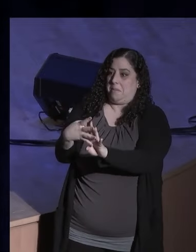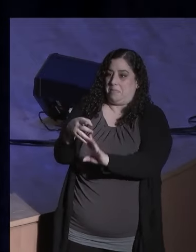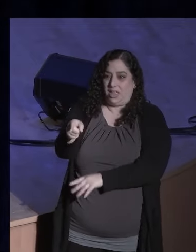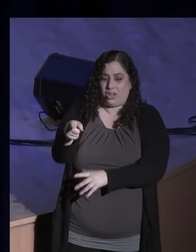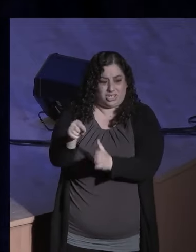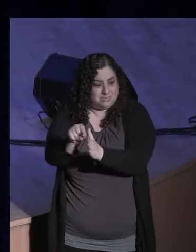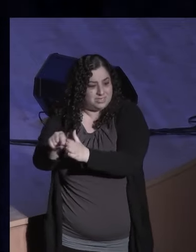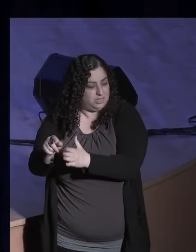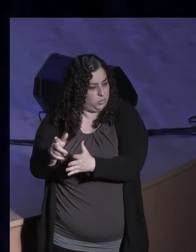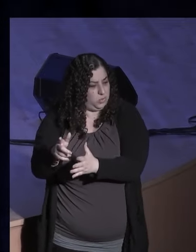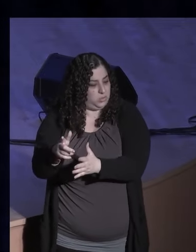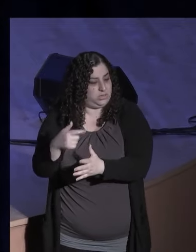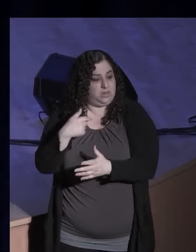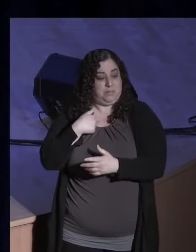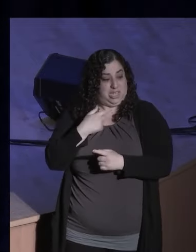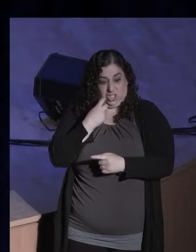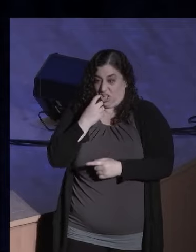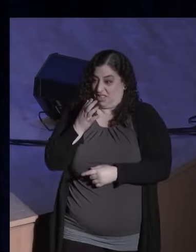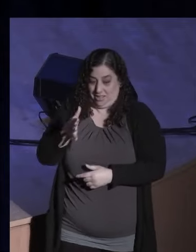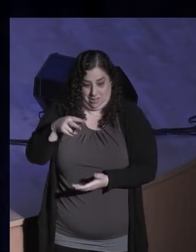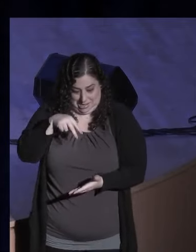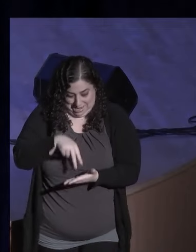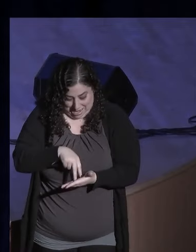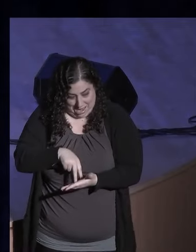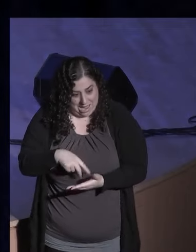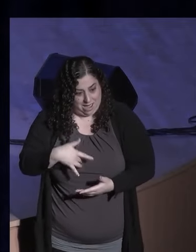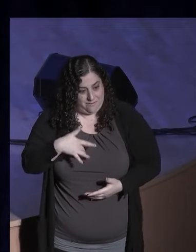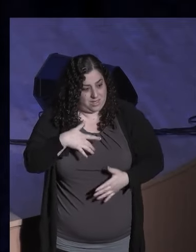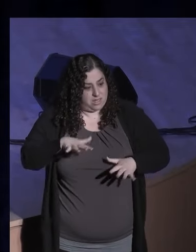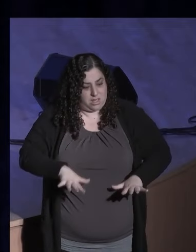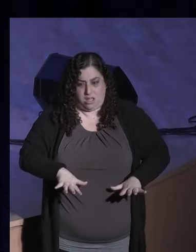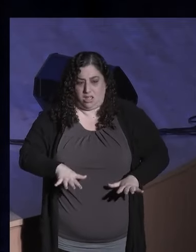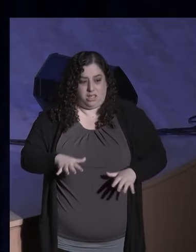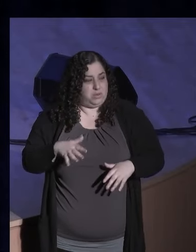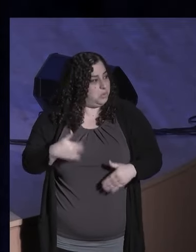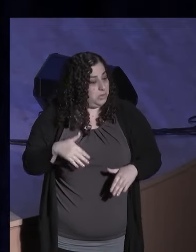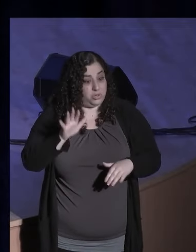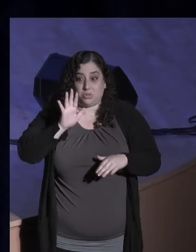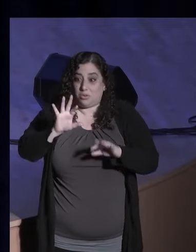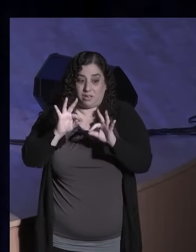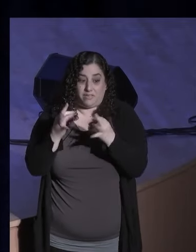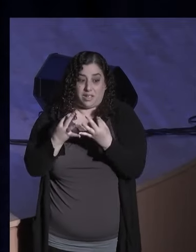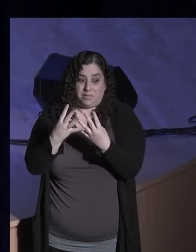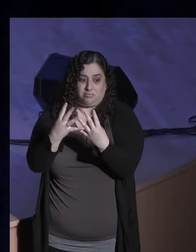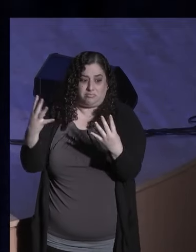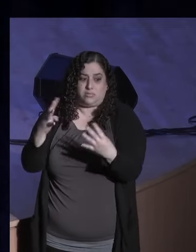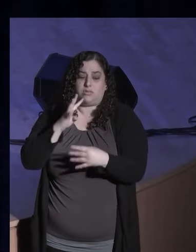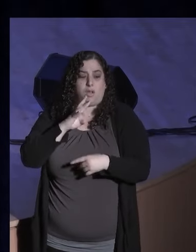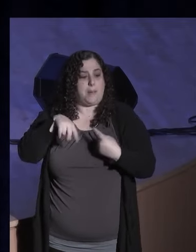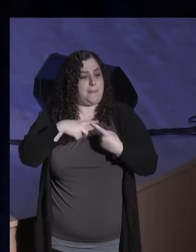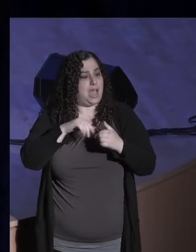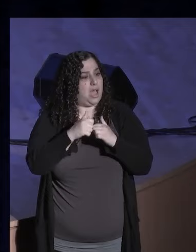incarcerated and are working together to talk about our shared history and the healing that can come from that. These sites and